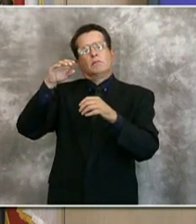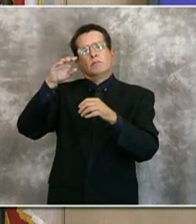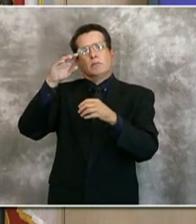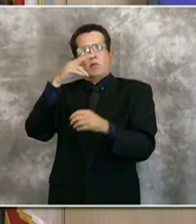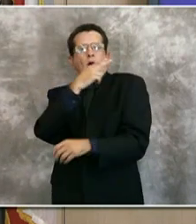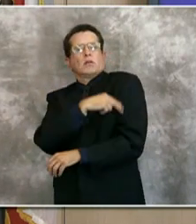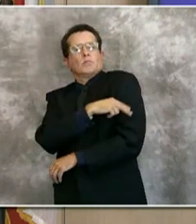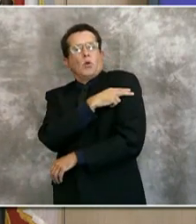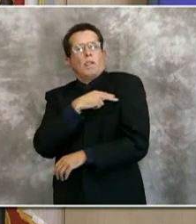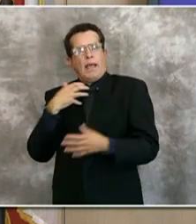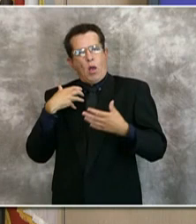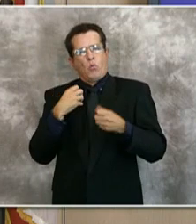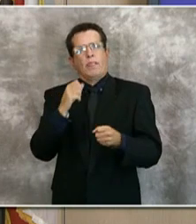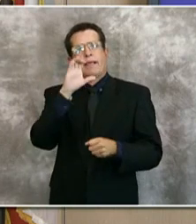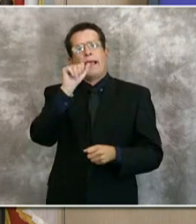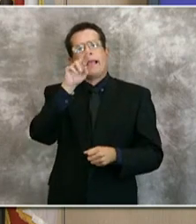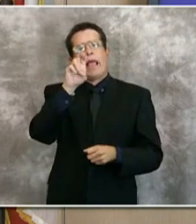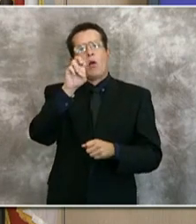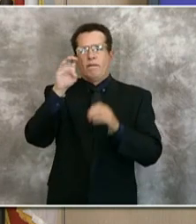and Dr. Eric